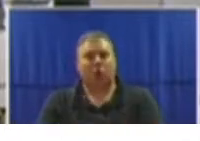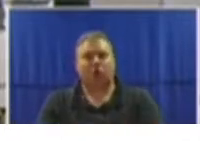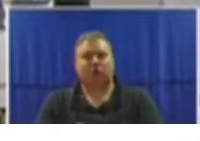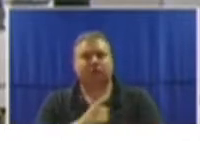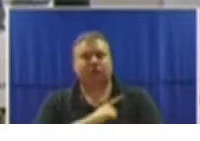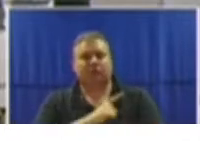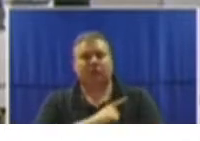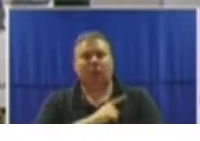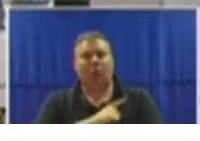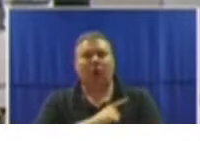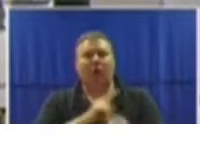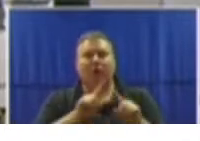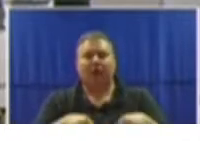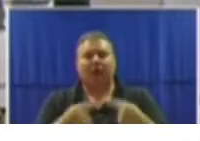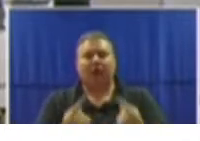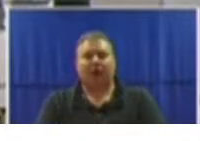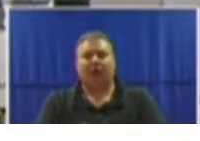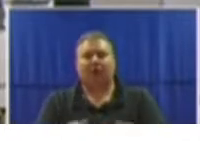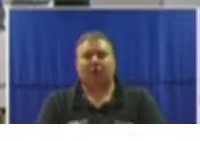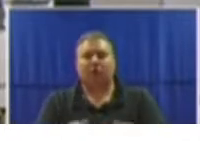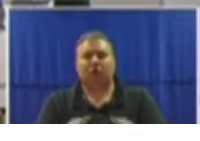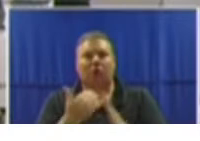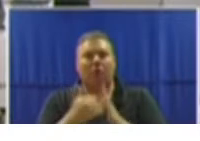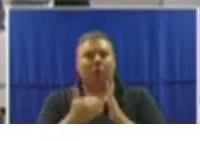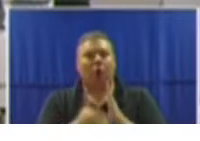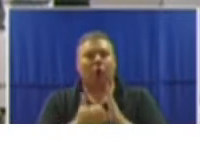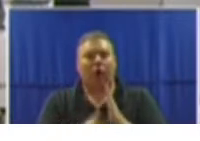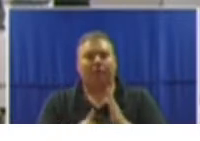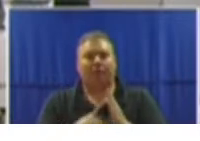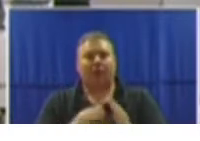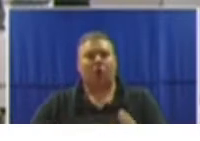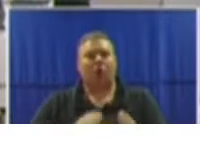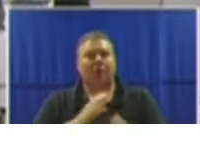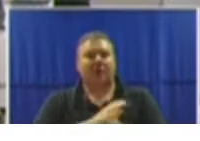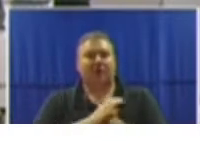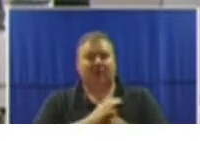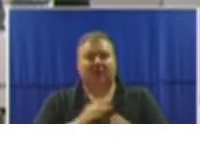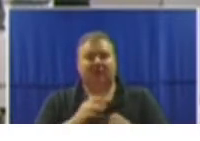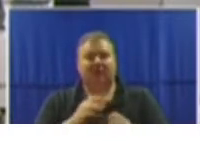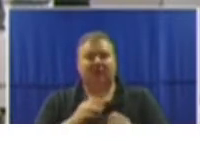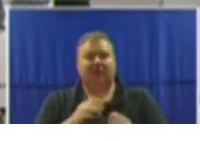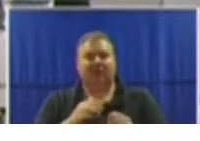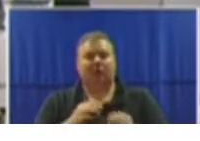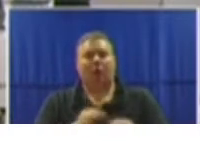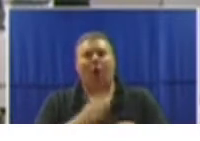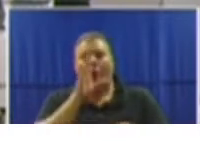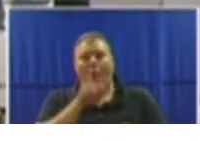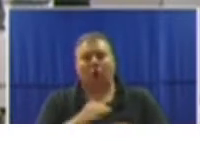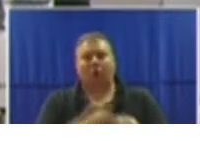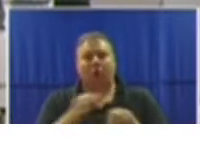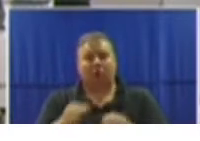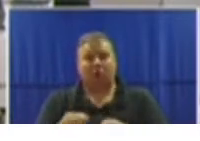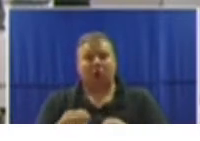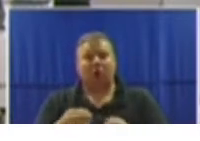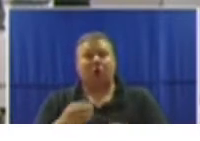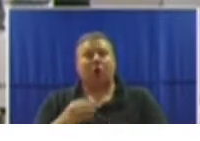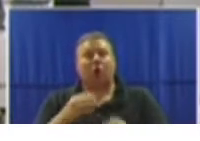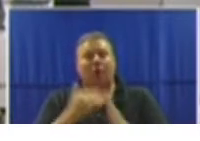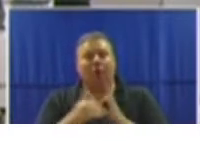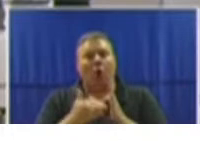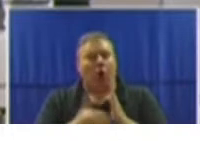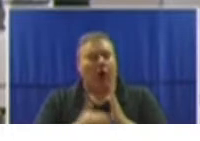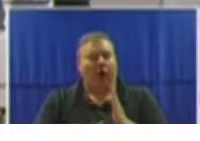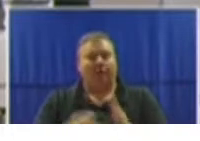not convene the programming committee and ask to postpone. The programming committee members are here now. On